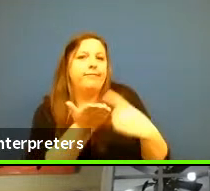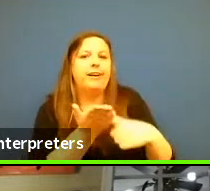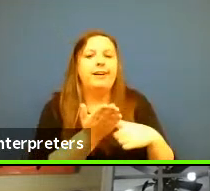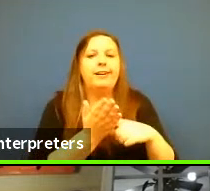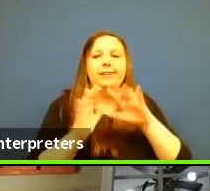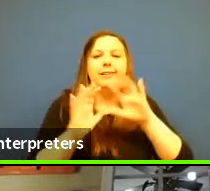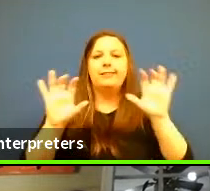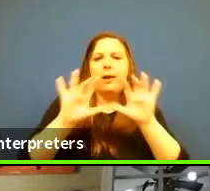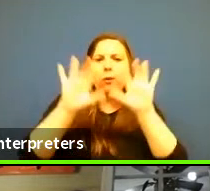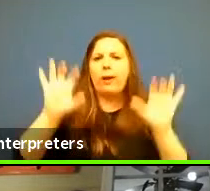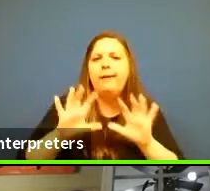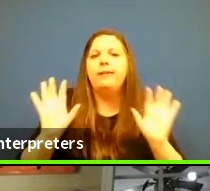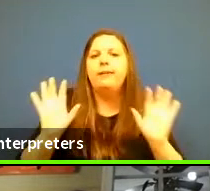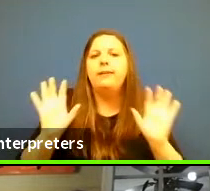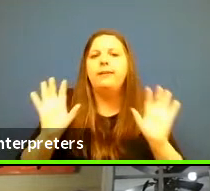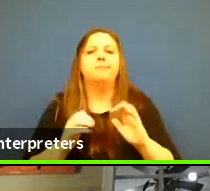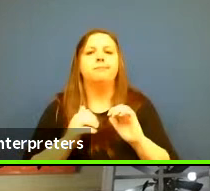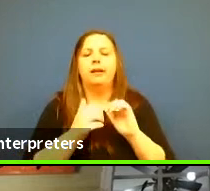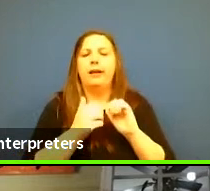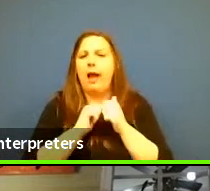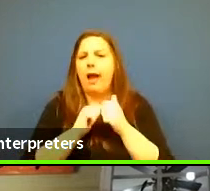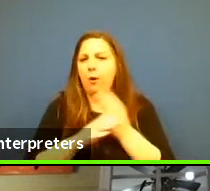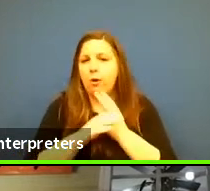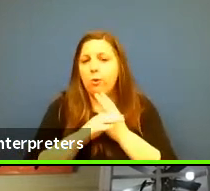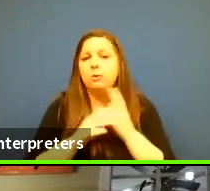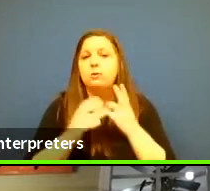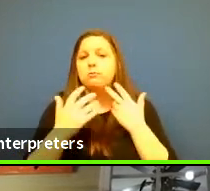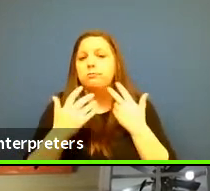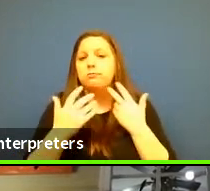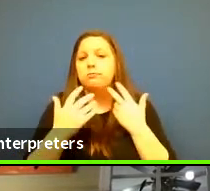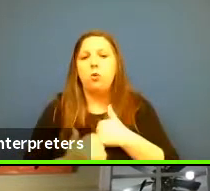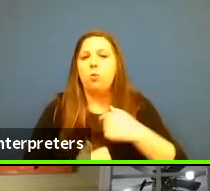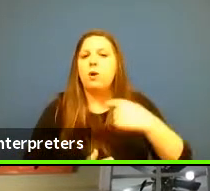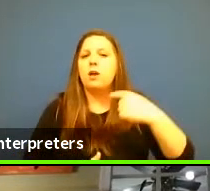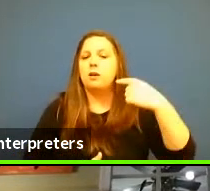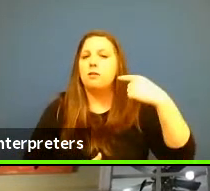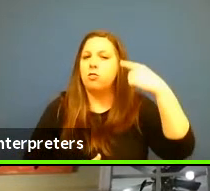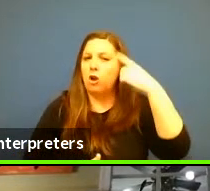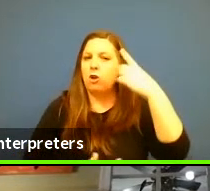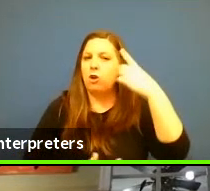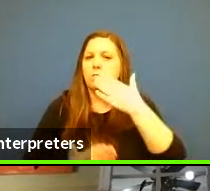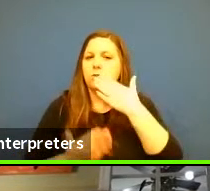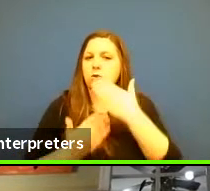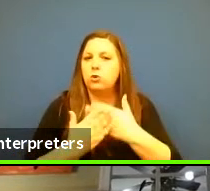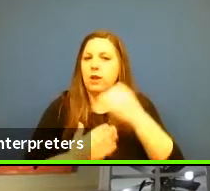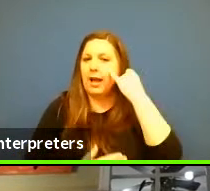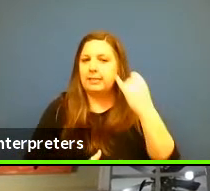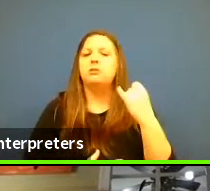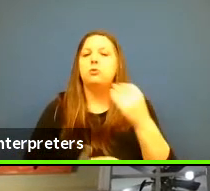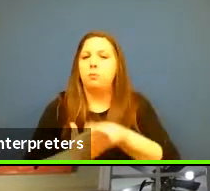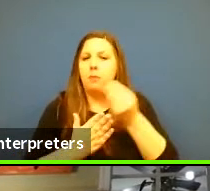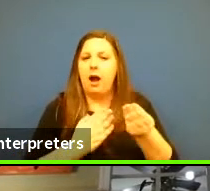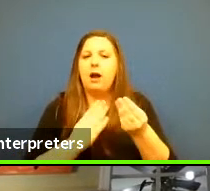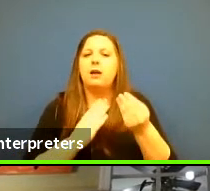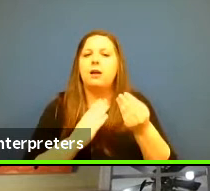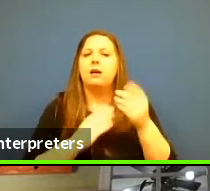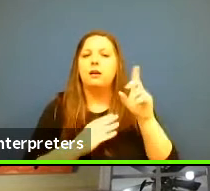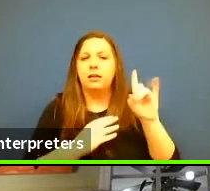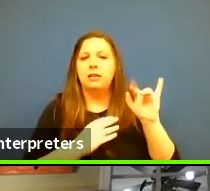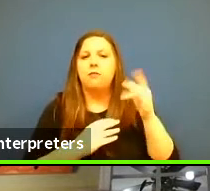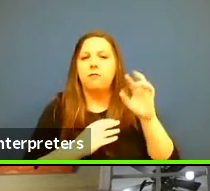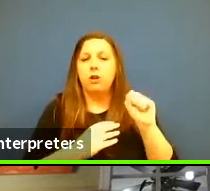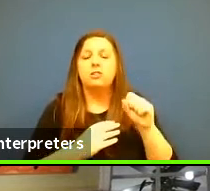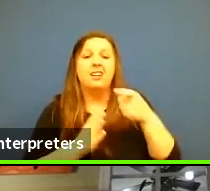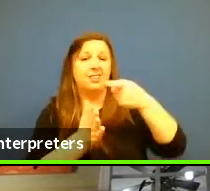use them. So we thought it was a good idea to go with the dividers. And even from a cost